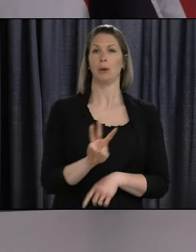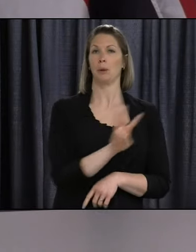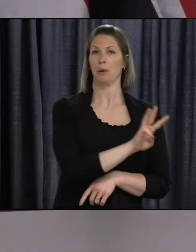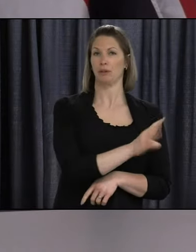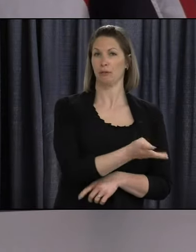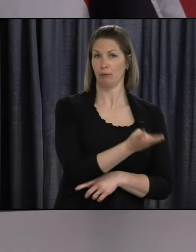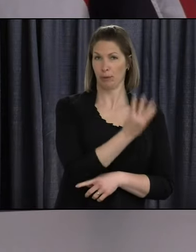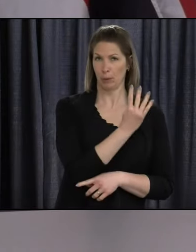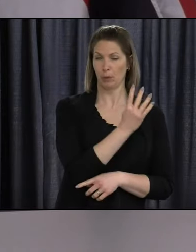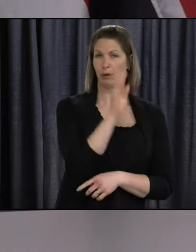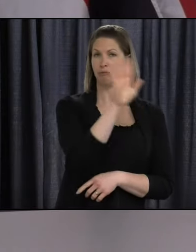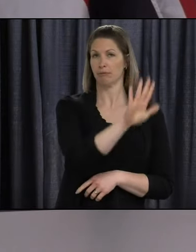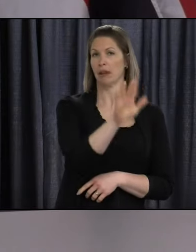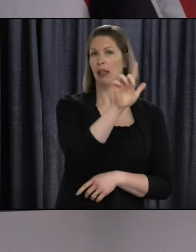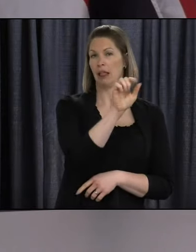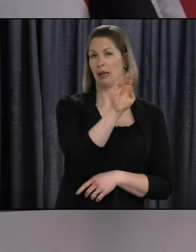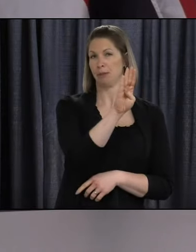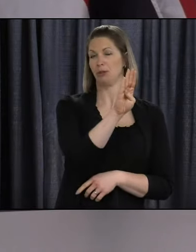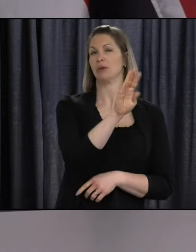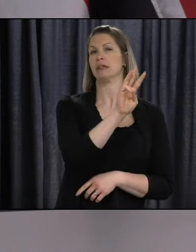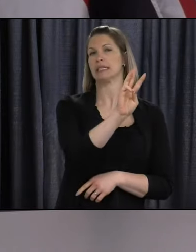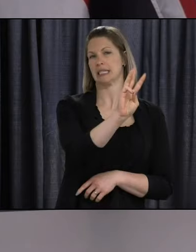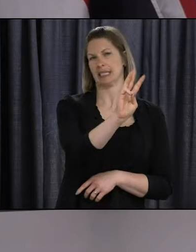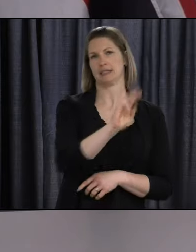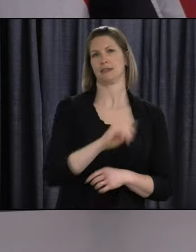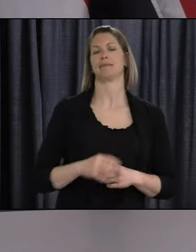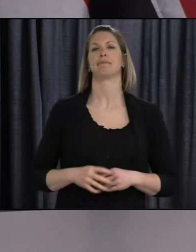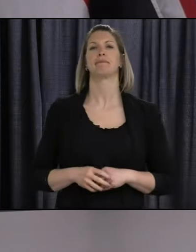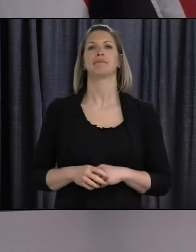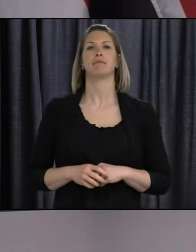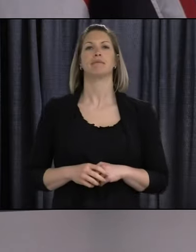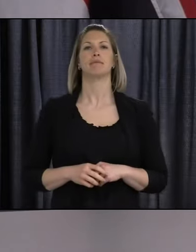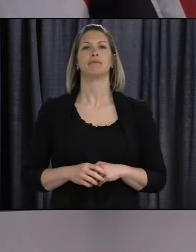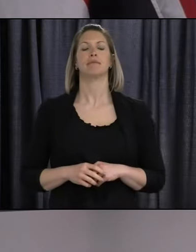Health, and 6 in Labrador Grenville Health.